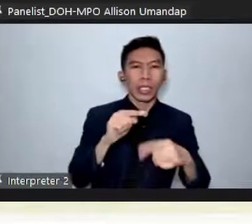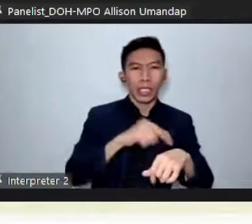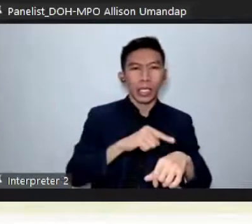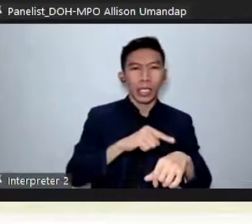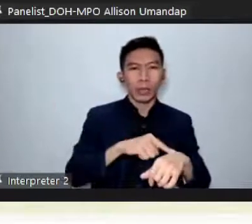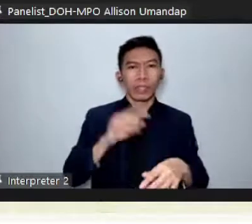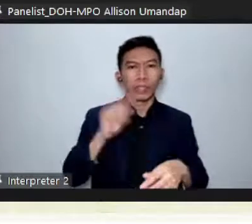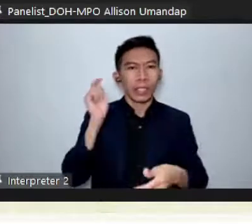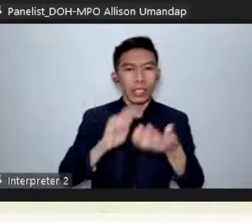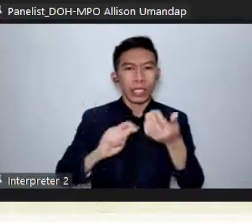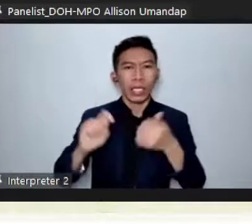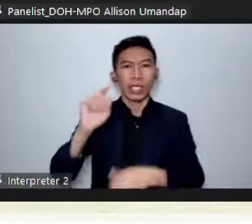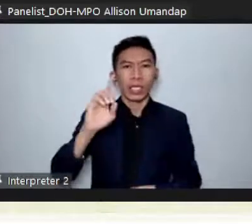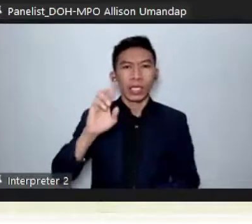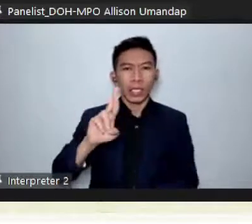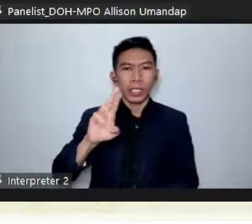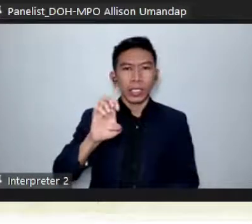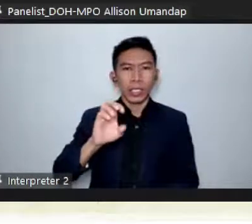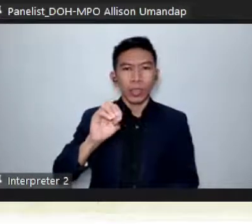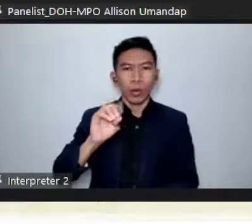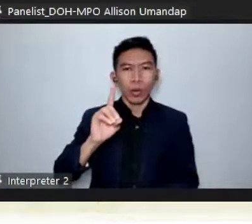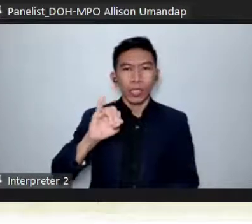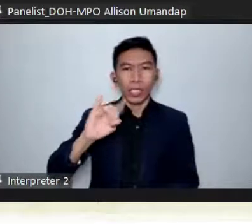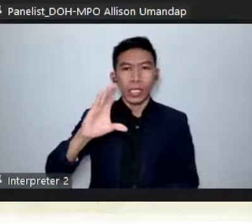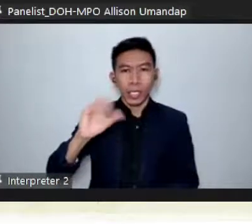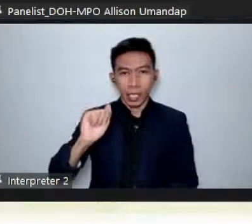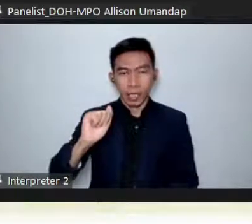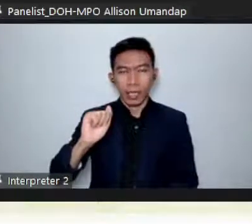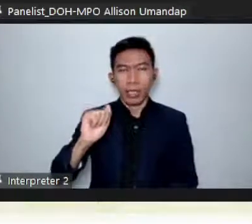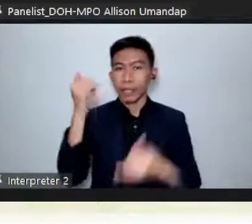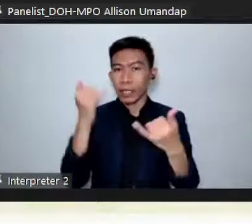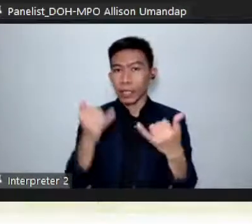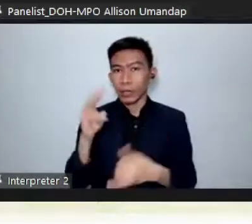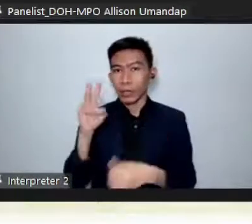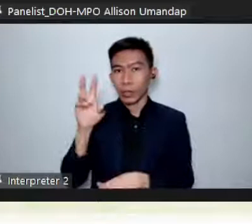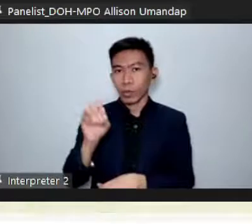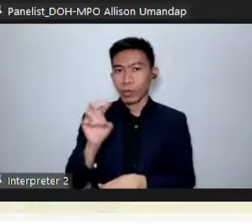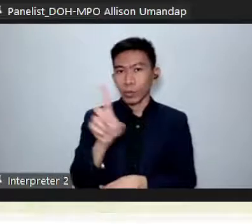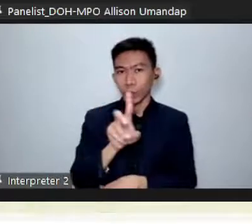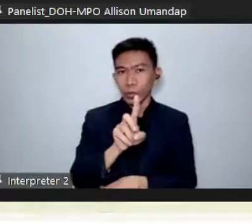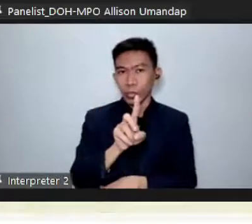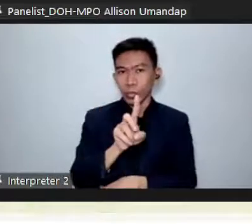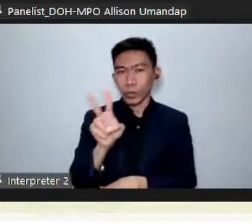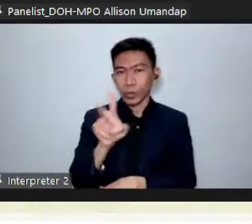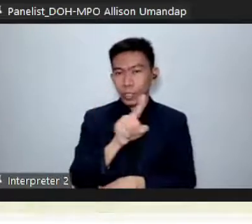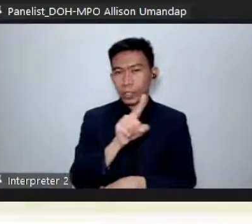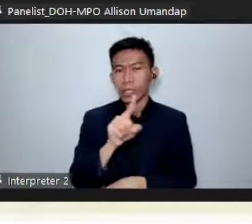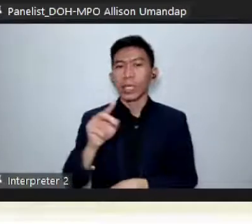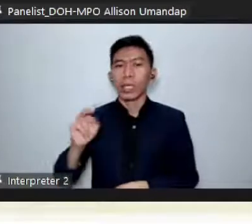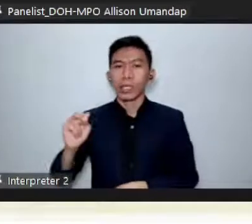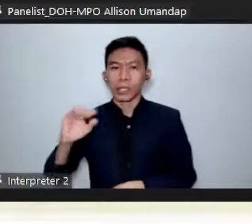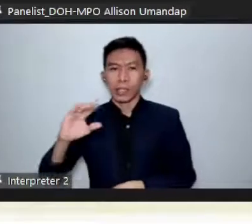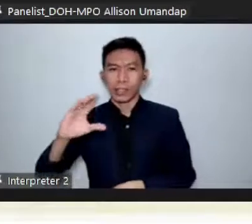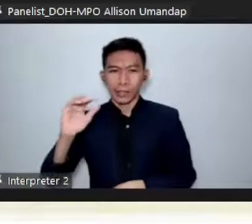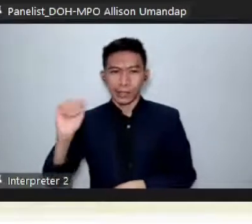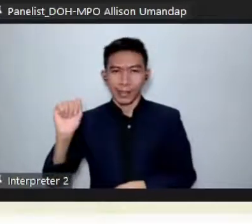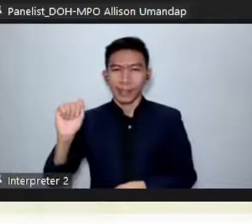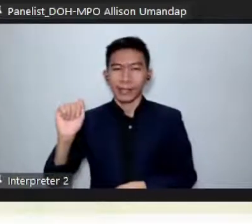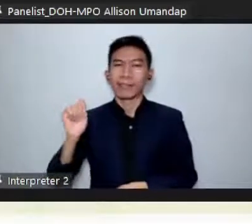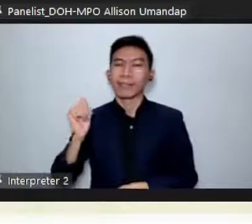Riodica. And now this 2021, the NICA Council. 35 years